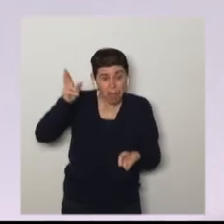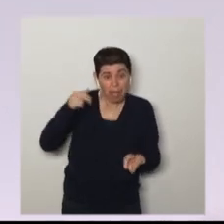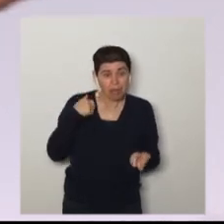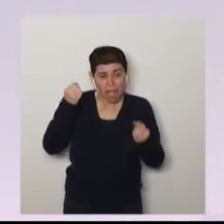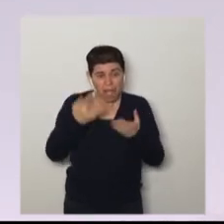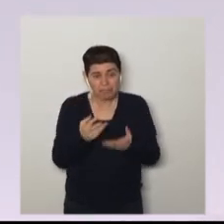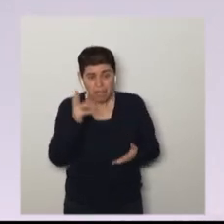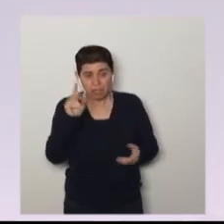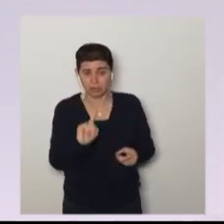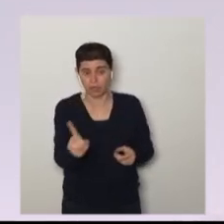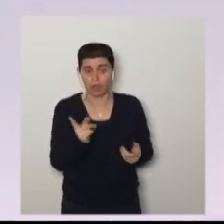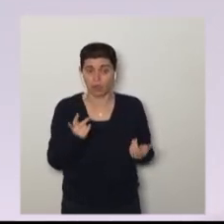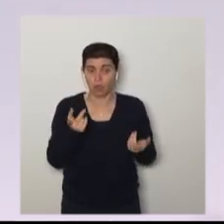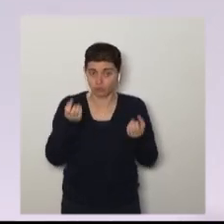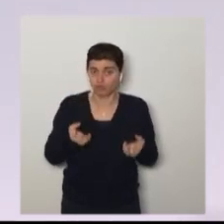environment. So